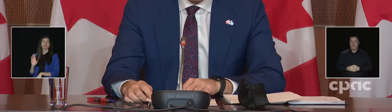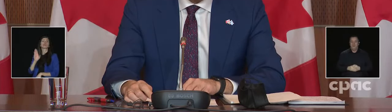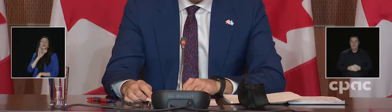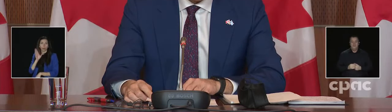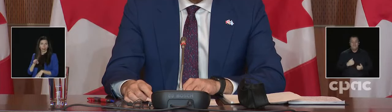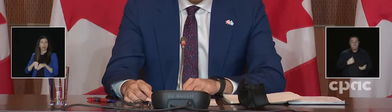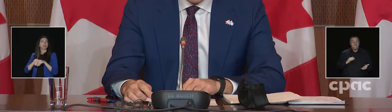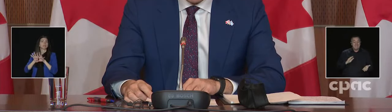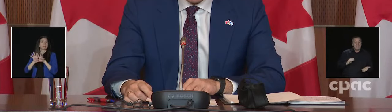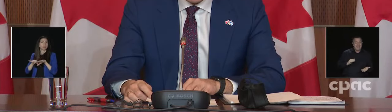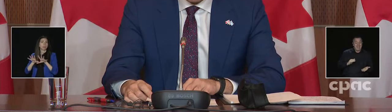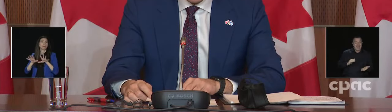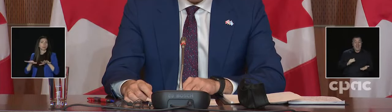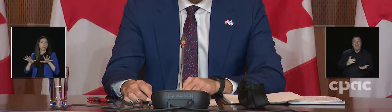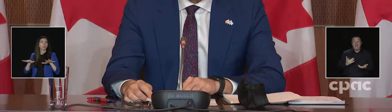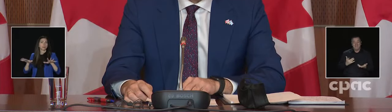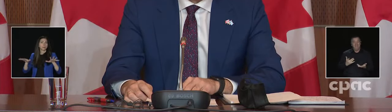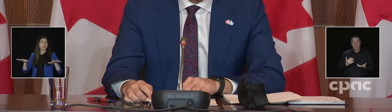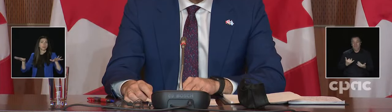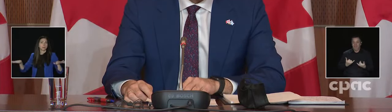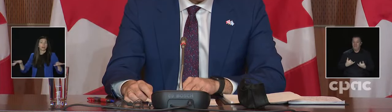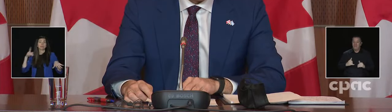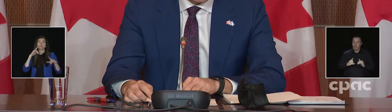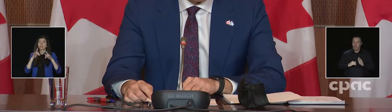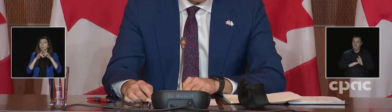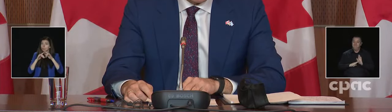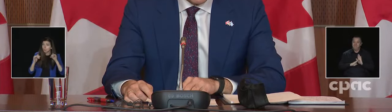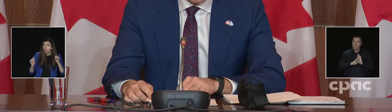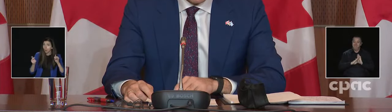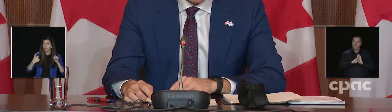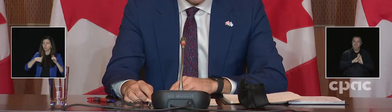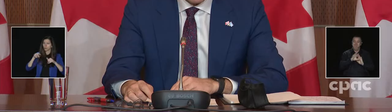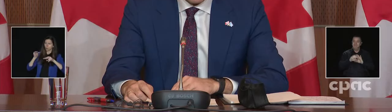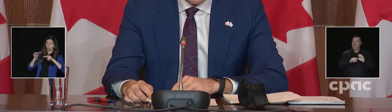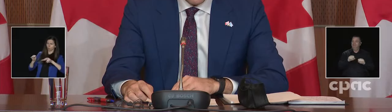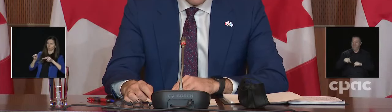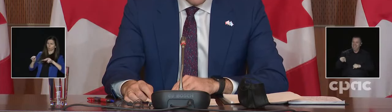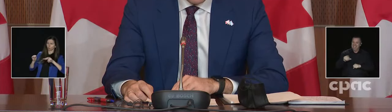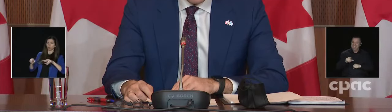levels while monitoring for a potential peak in the coming weeks.